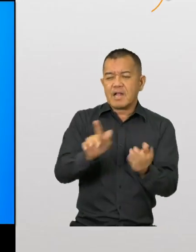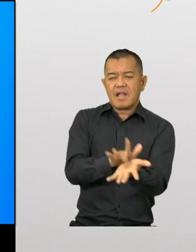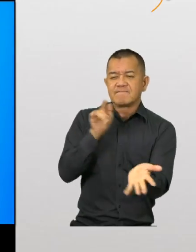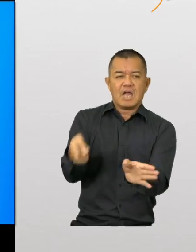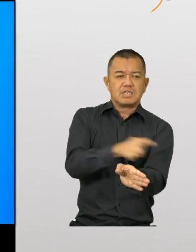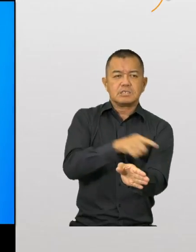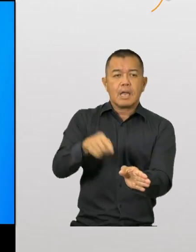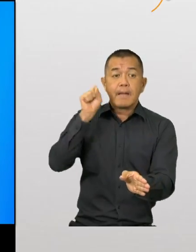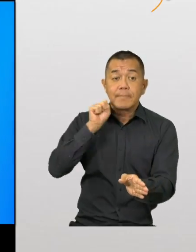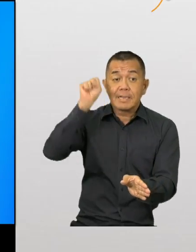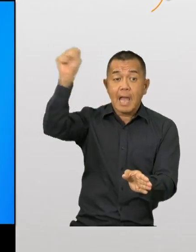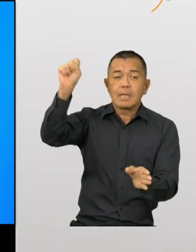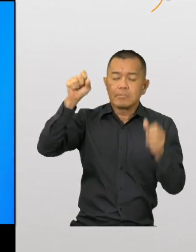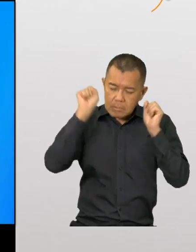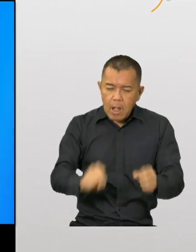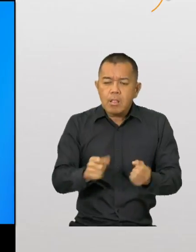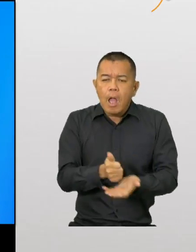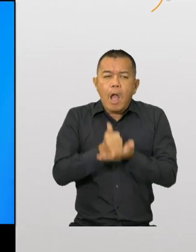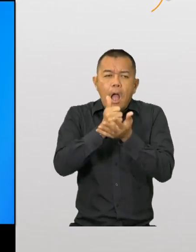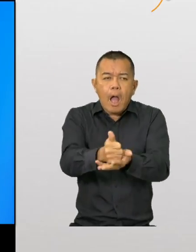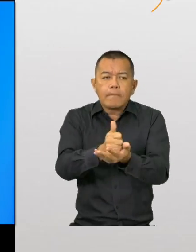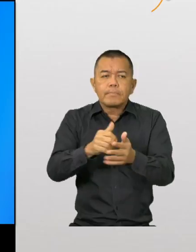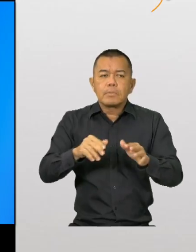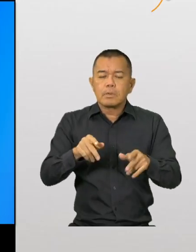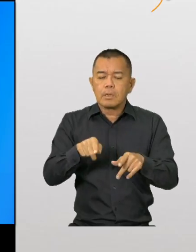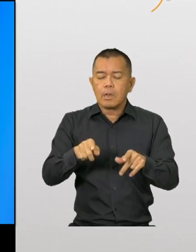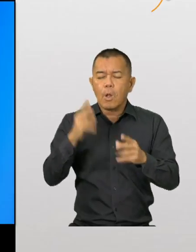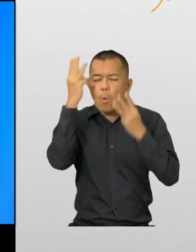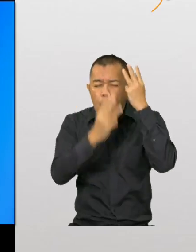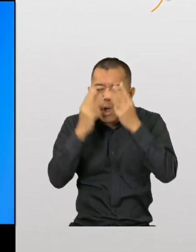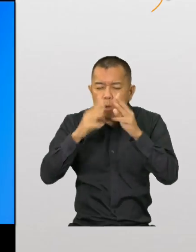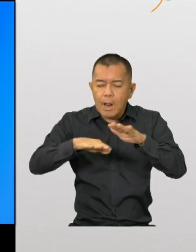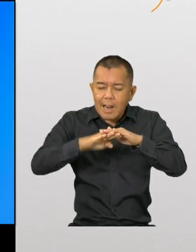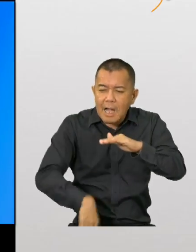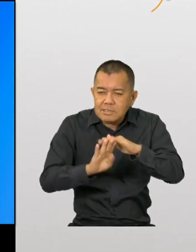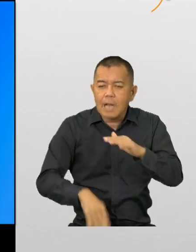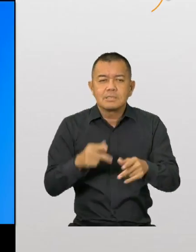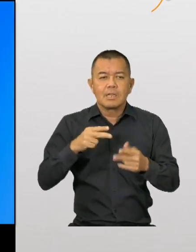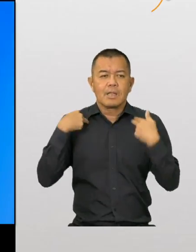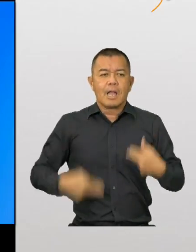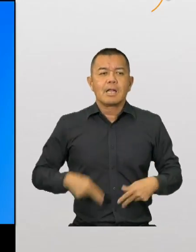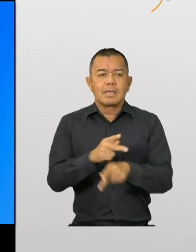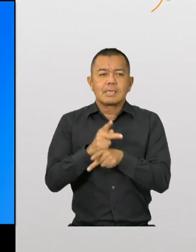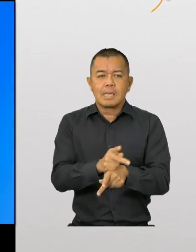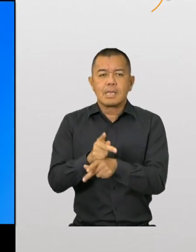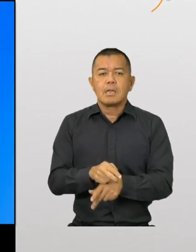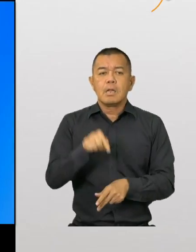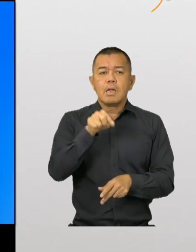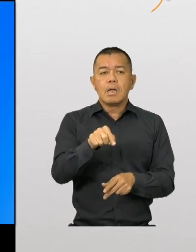worries. And more importantly, it will show our appreciation for the Merdeka generation and their